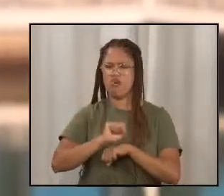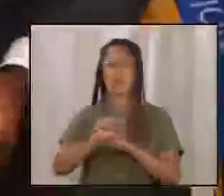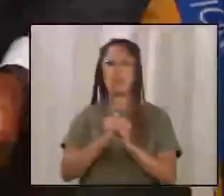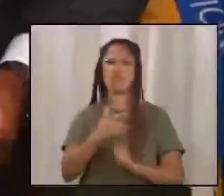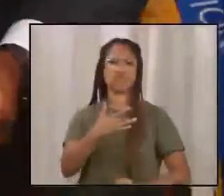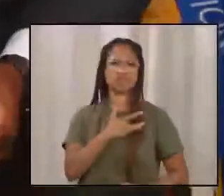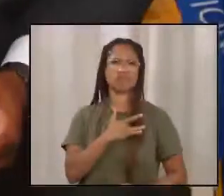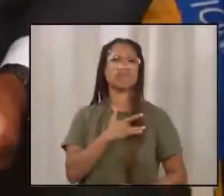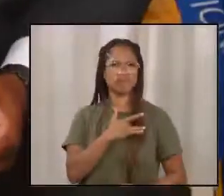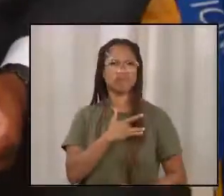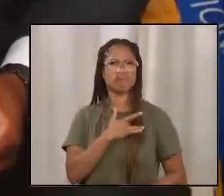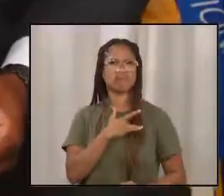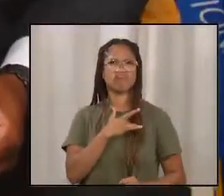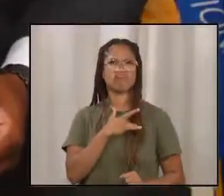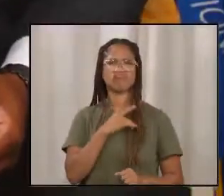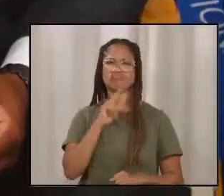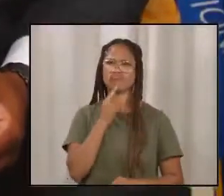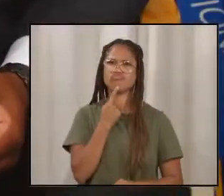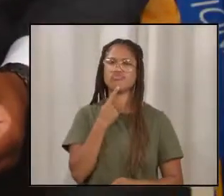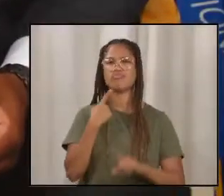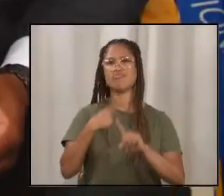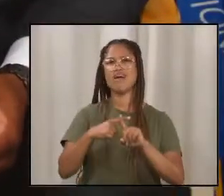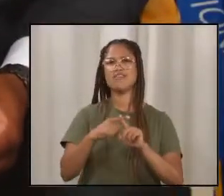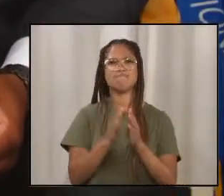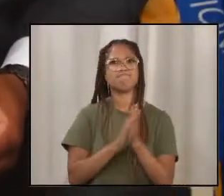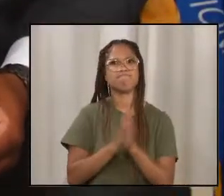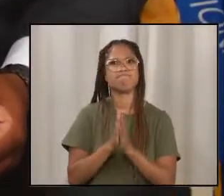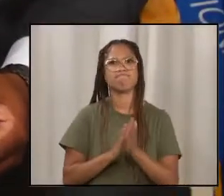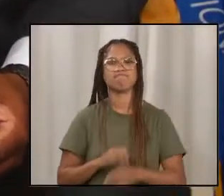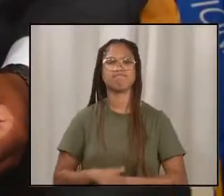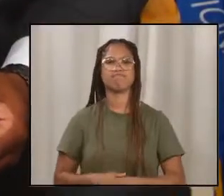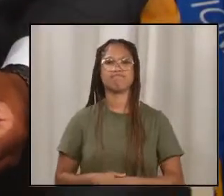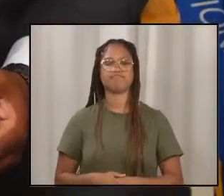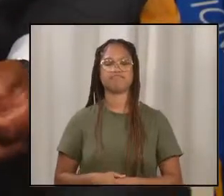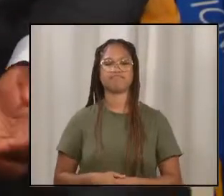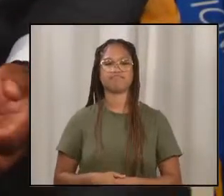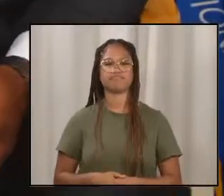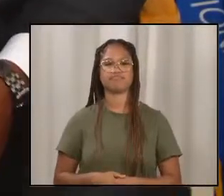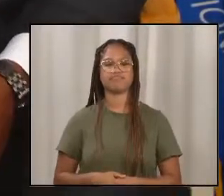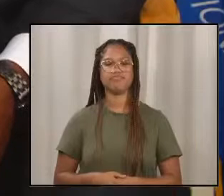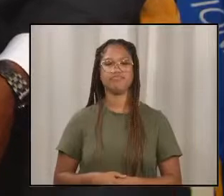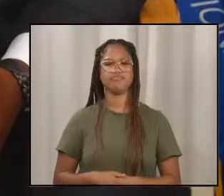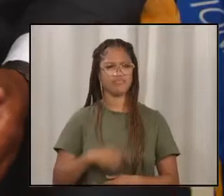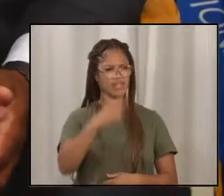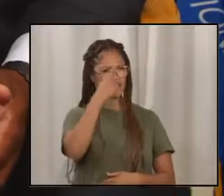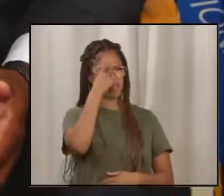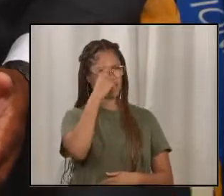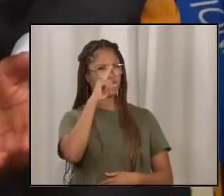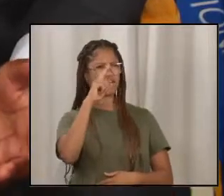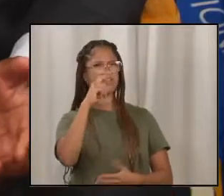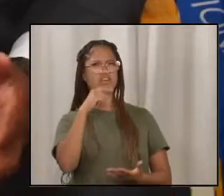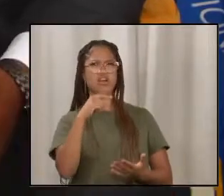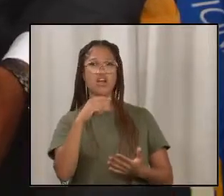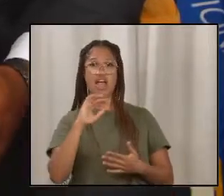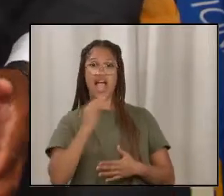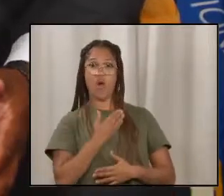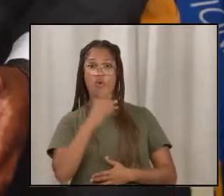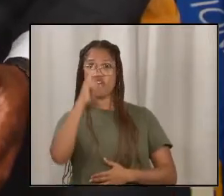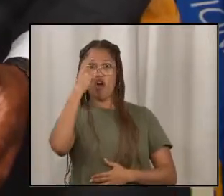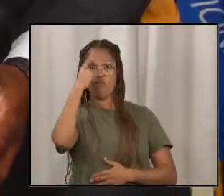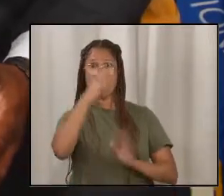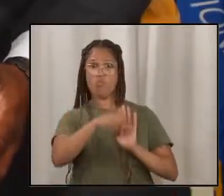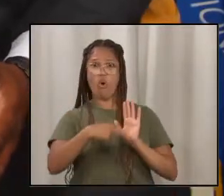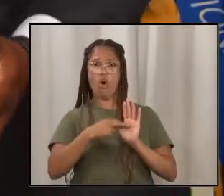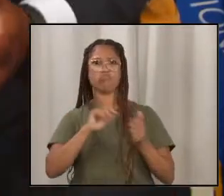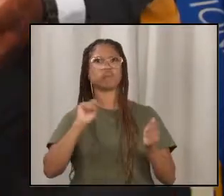So I think the role of local government has changed, and people's expectations have to change. Years ago, we didn't have